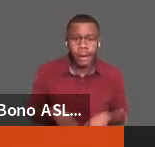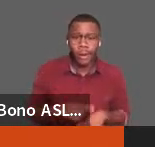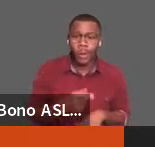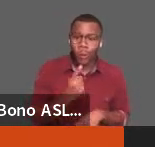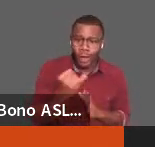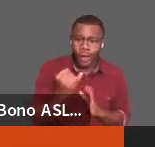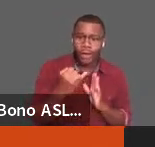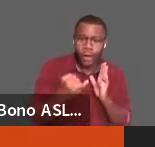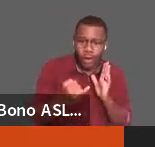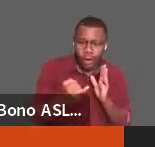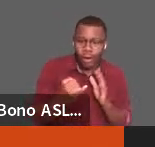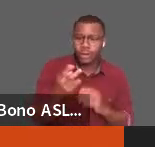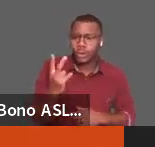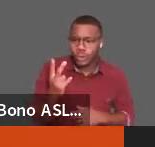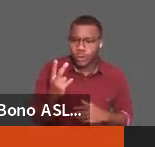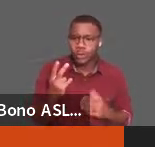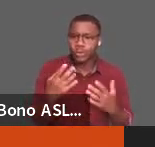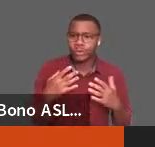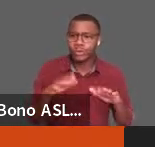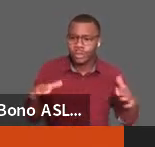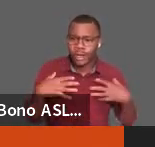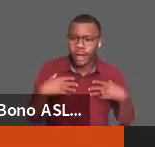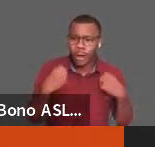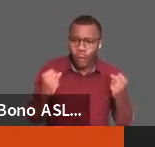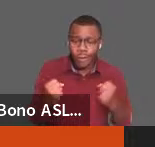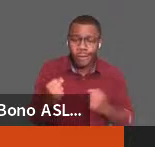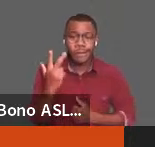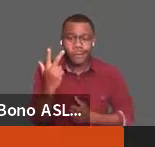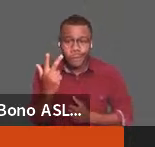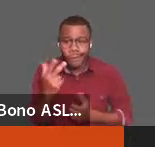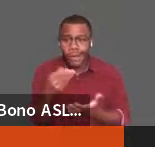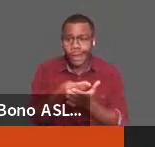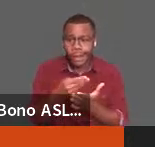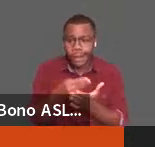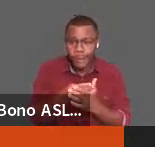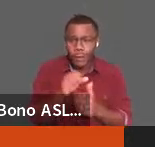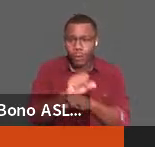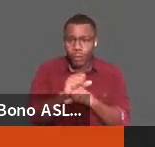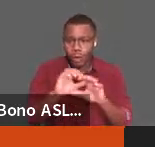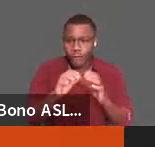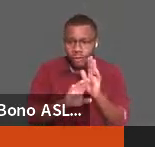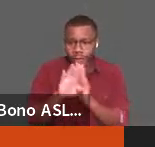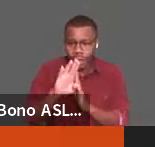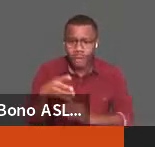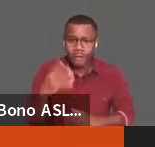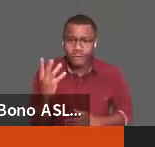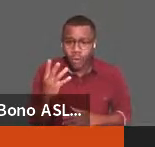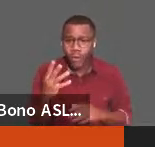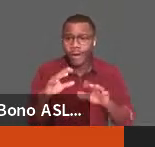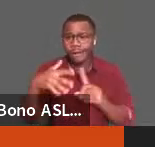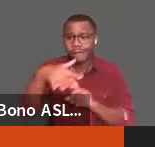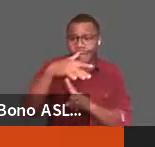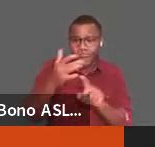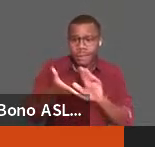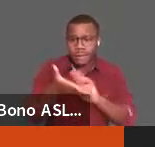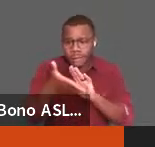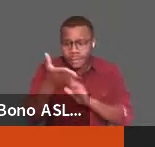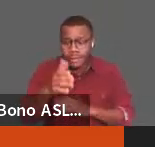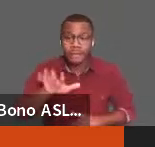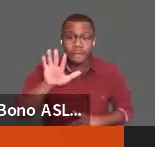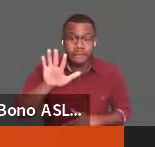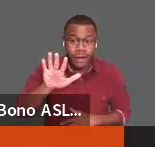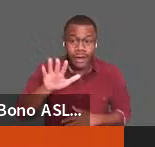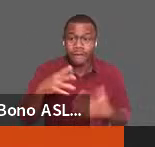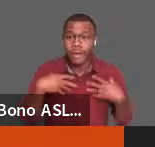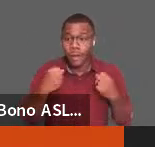wellness; 3, economic and workforce development; 4, environment and sustainability; 5, health and